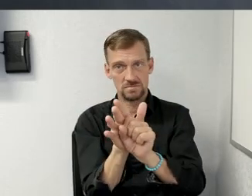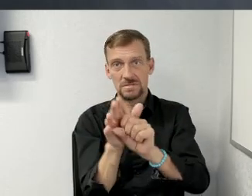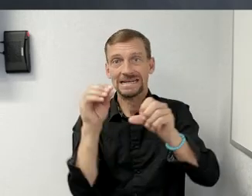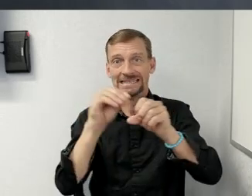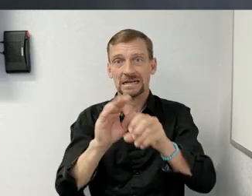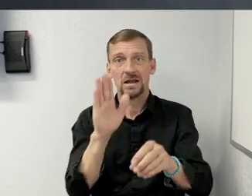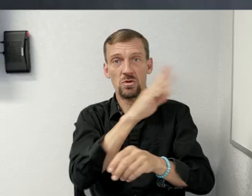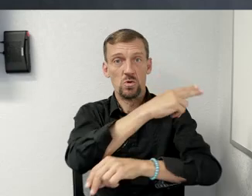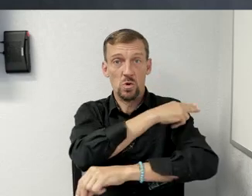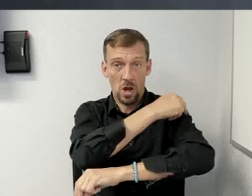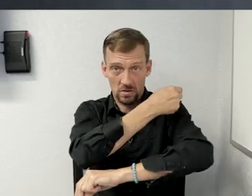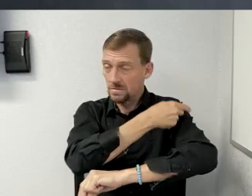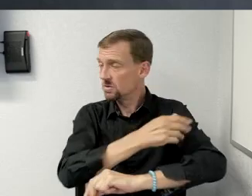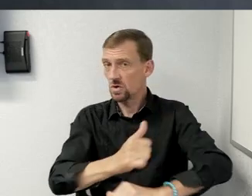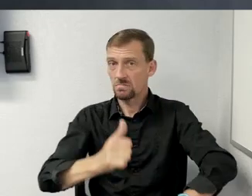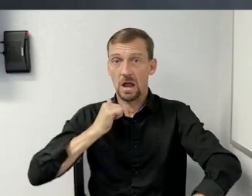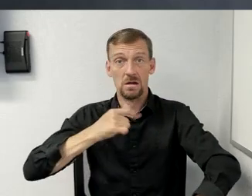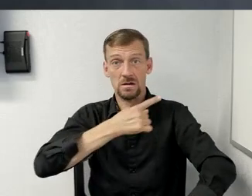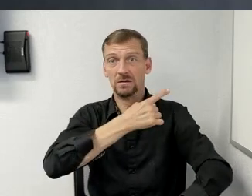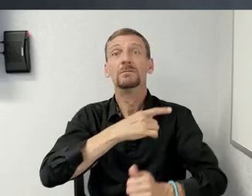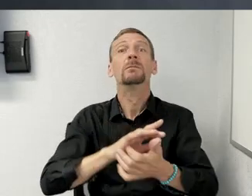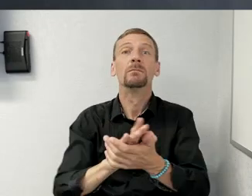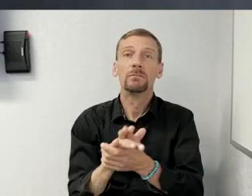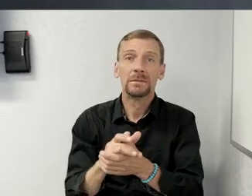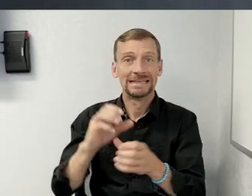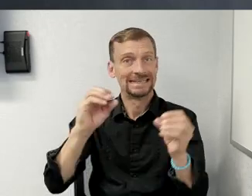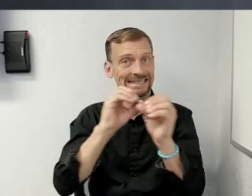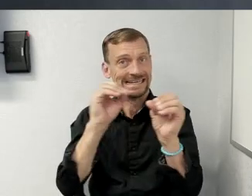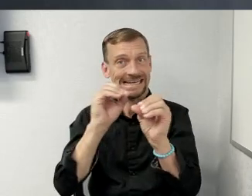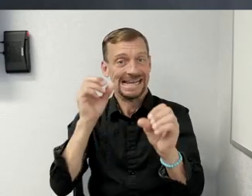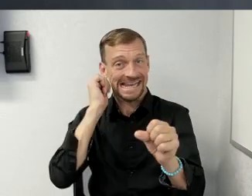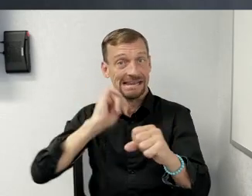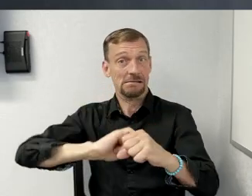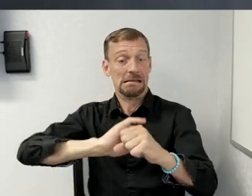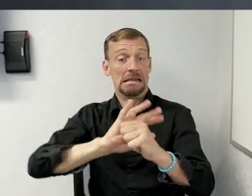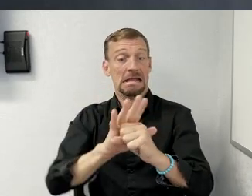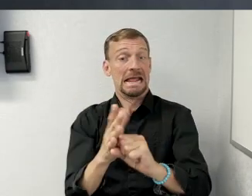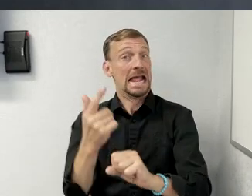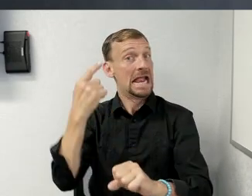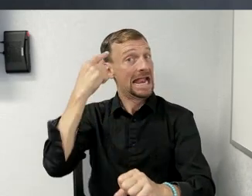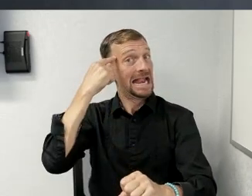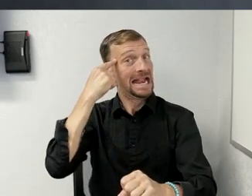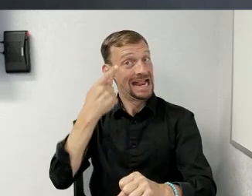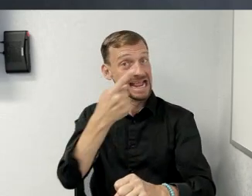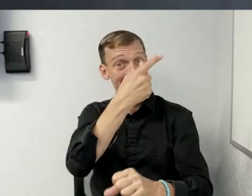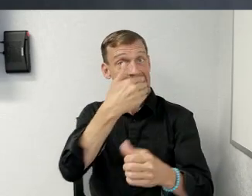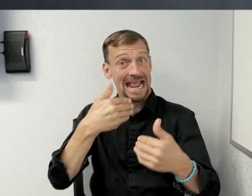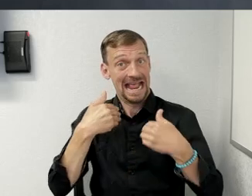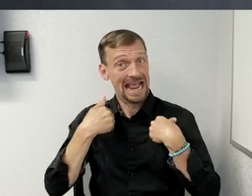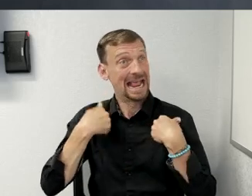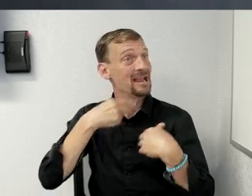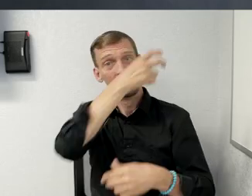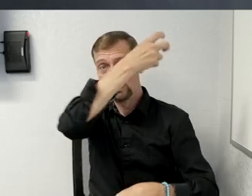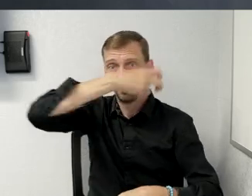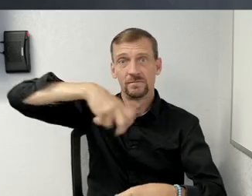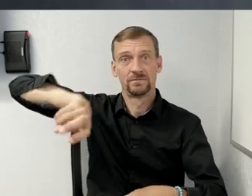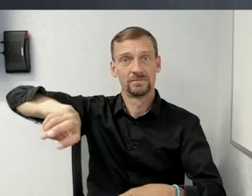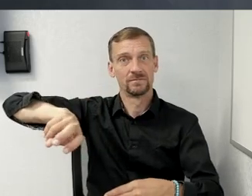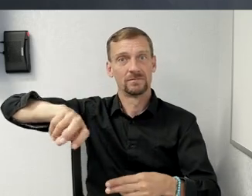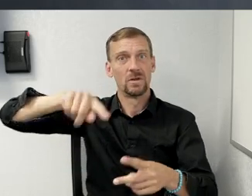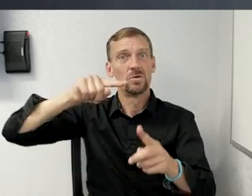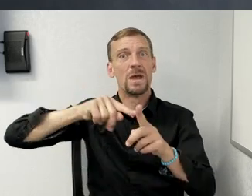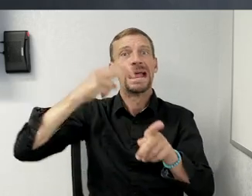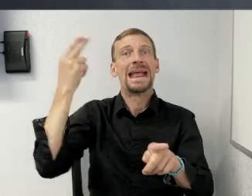in their Tulare hospital. So any COVID patient that may have presented to the Tulare hospital was transferred to